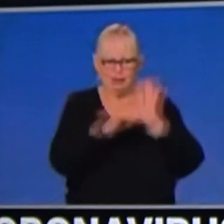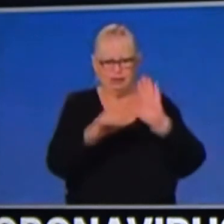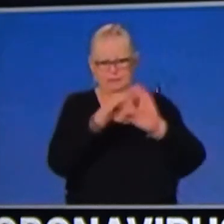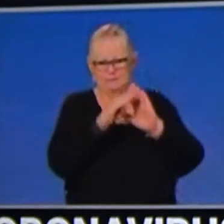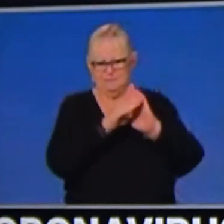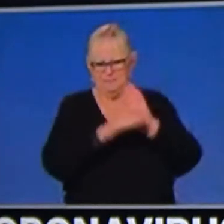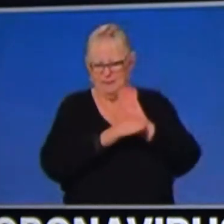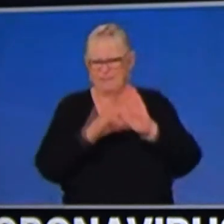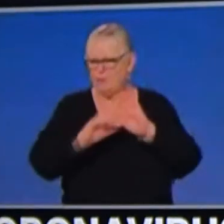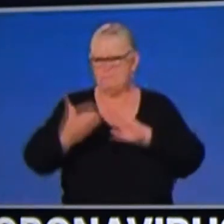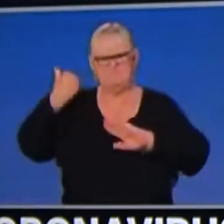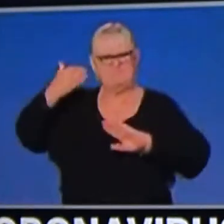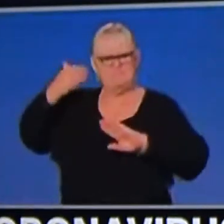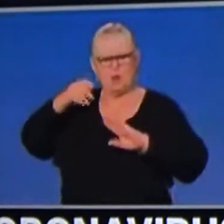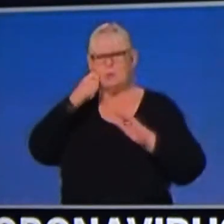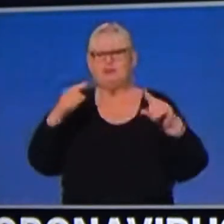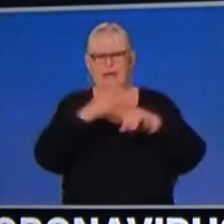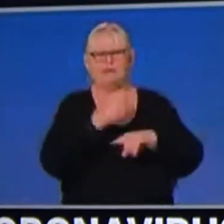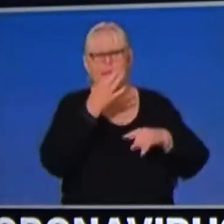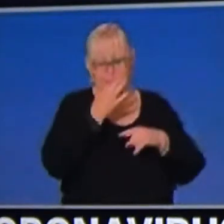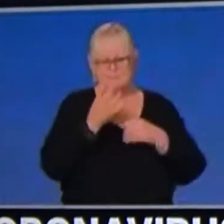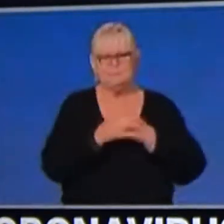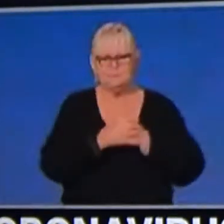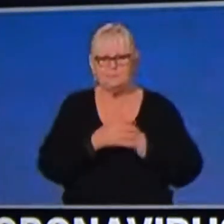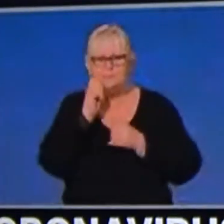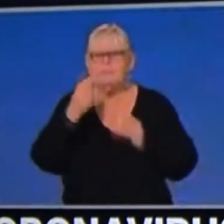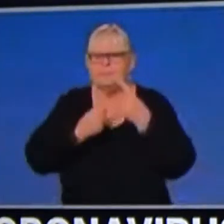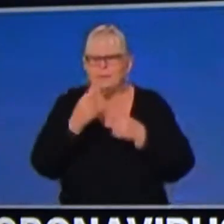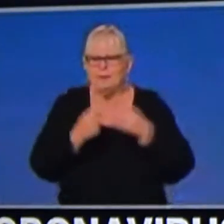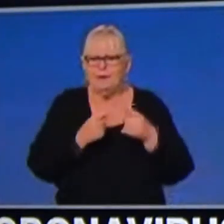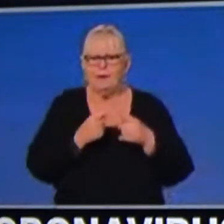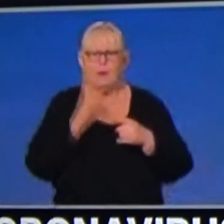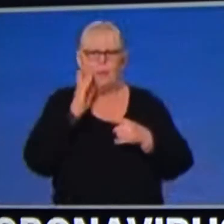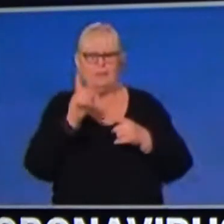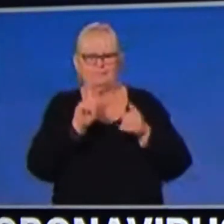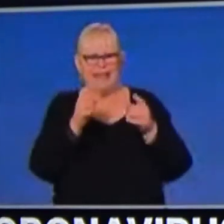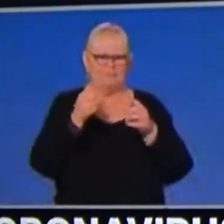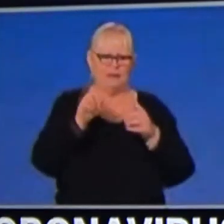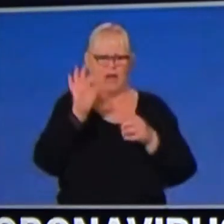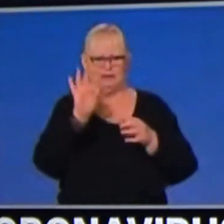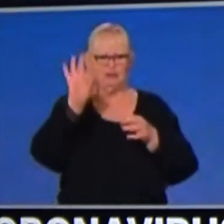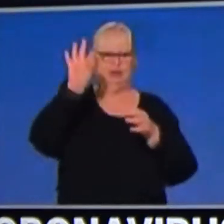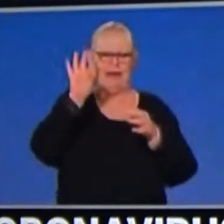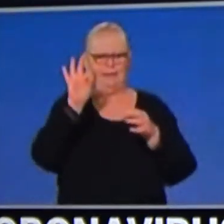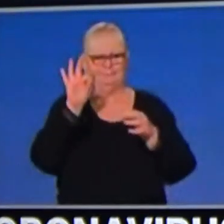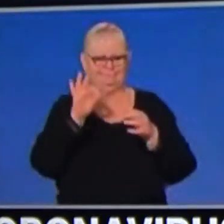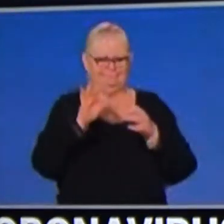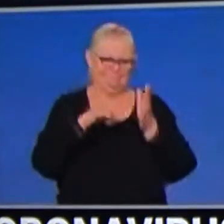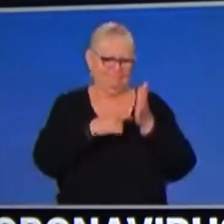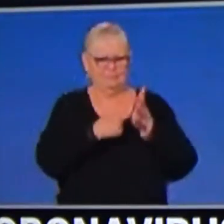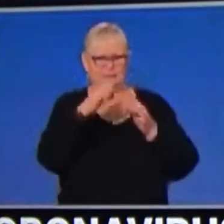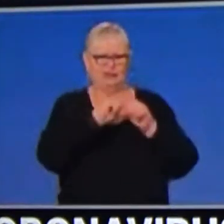place a few weeks ago. That's what I was just about to get to. So when we hit a trigger, basically on this